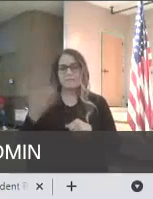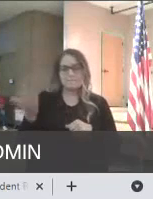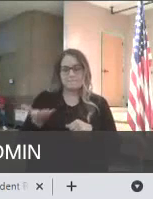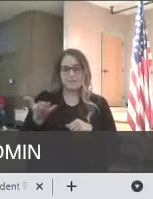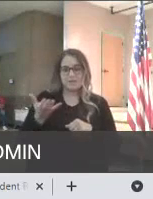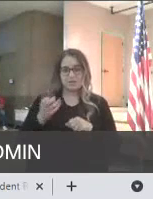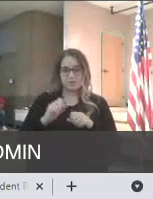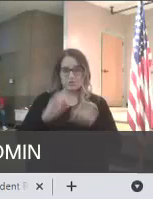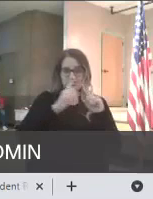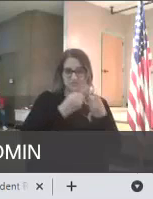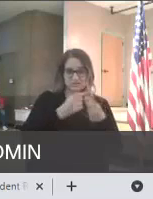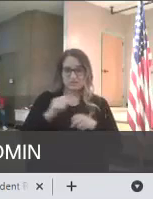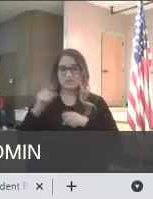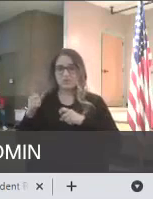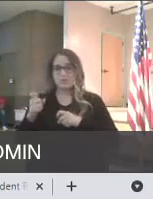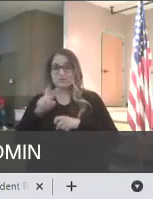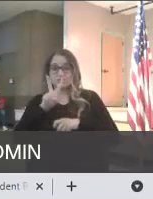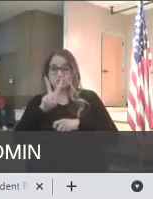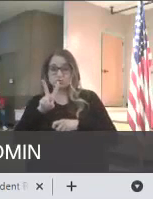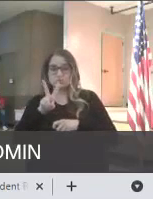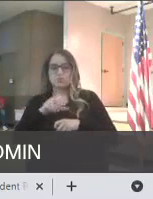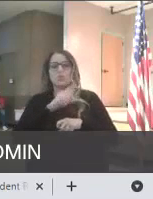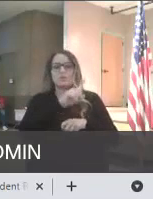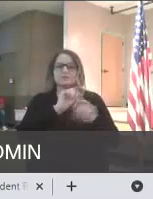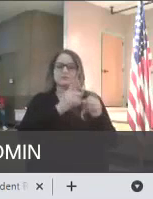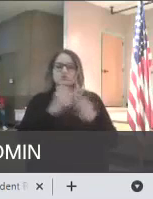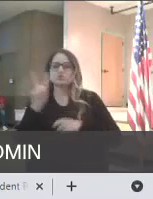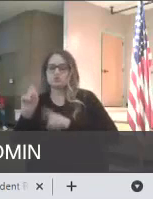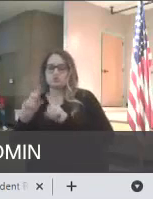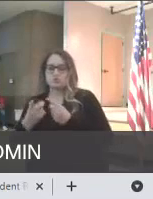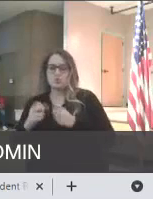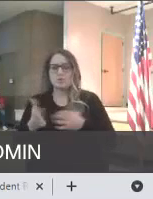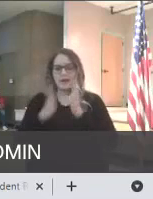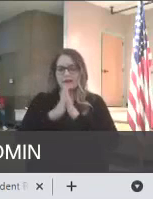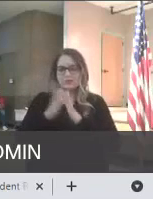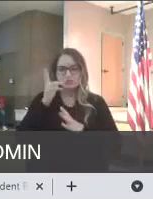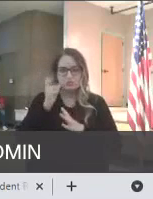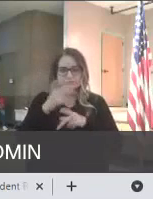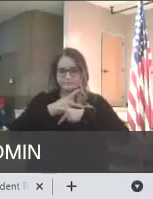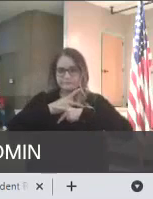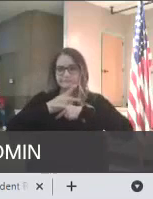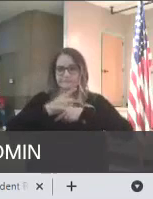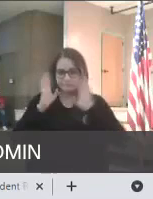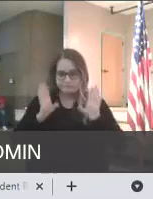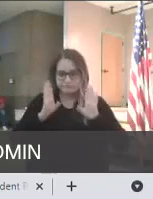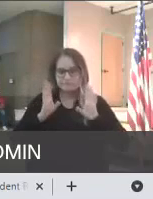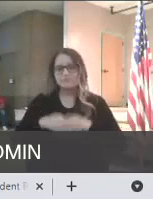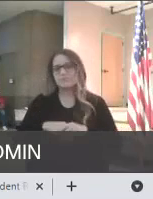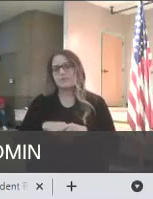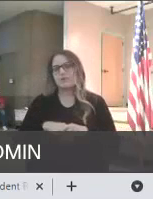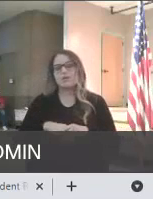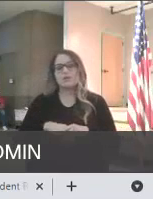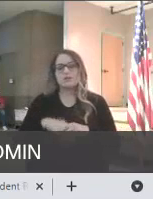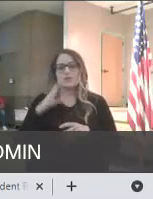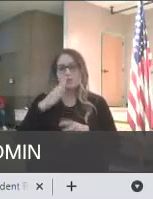was a district. I've been here when it's been two. And we ask you to listen carefully to those that will come